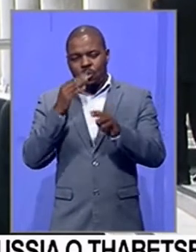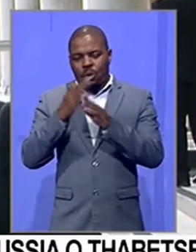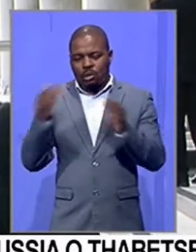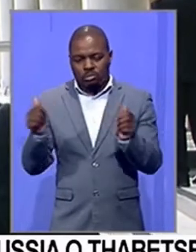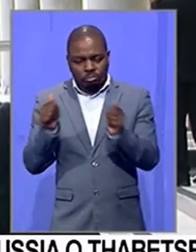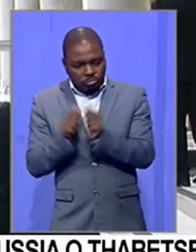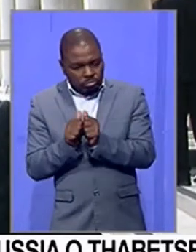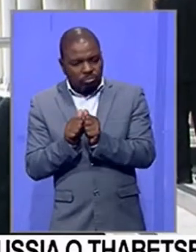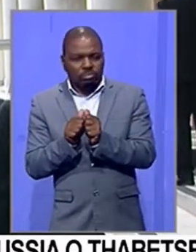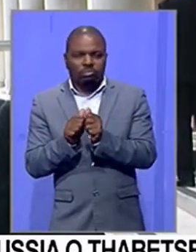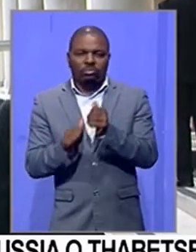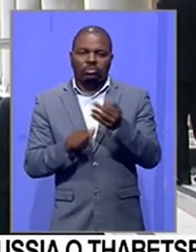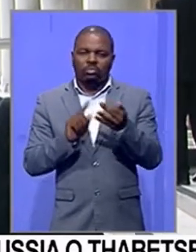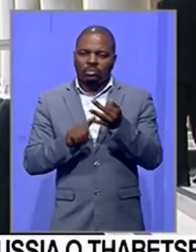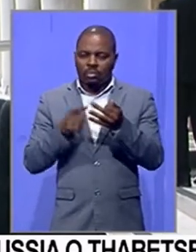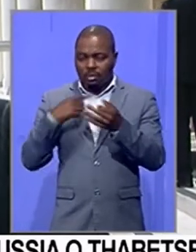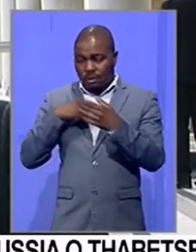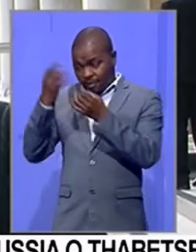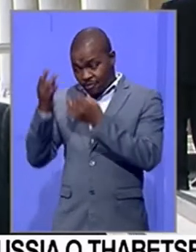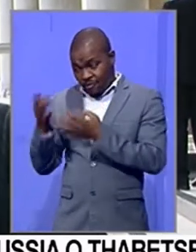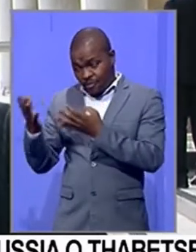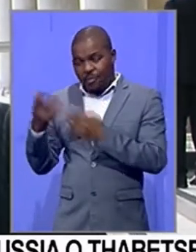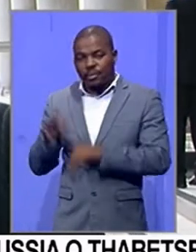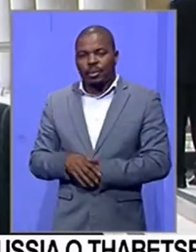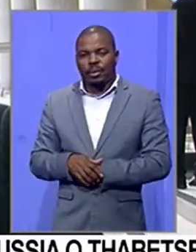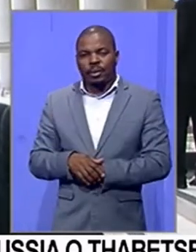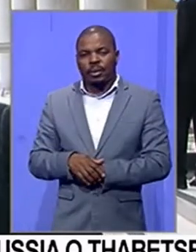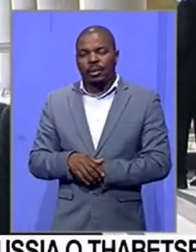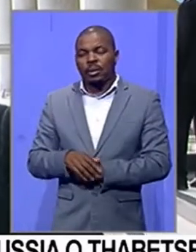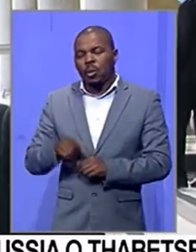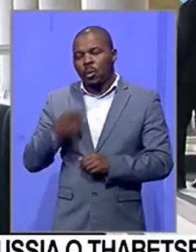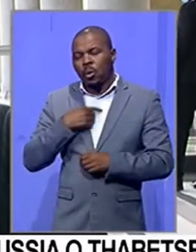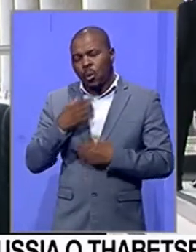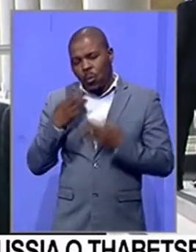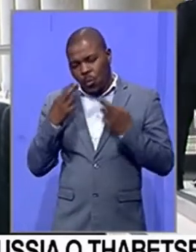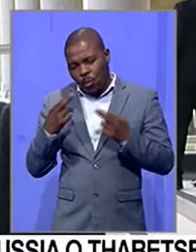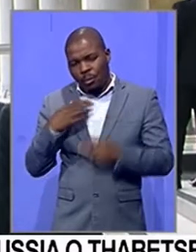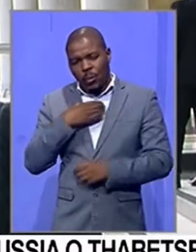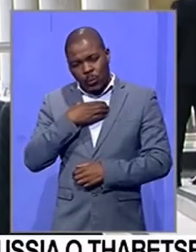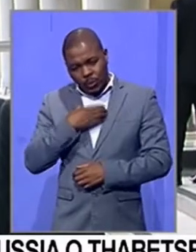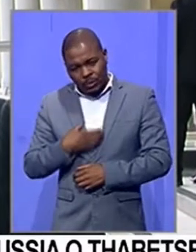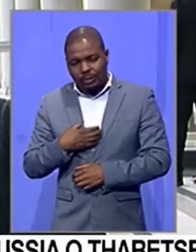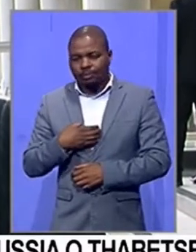collaboration, and I informed him that we're hoping and wishing that the